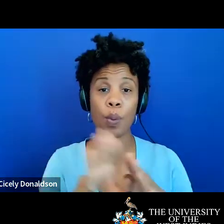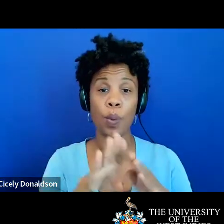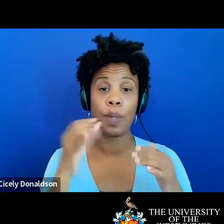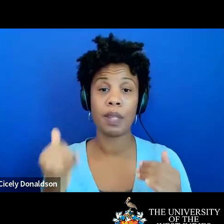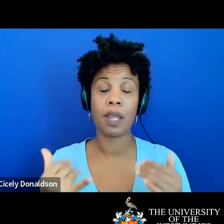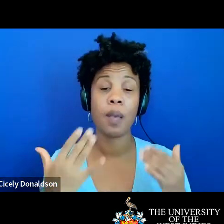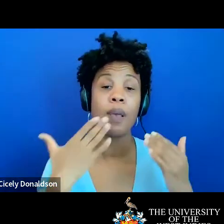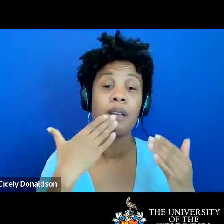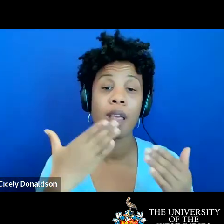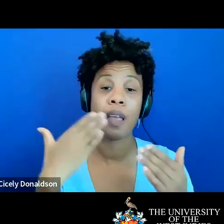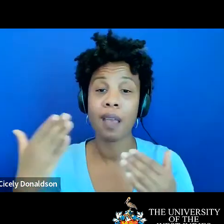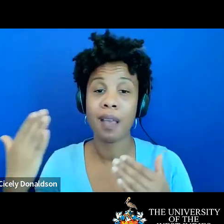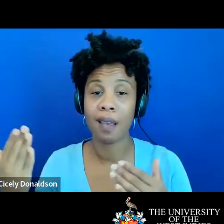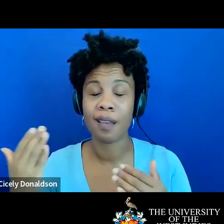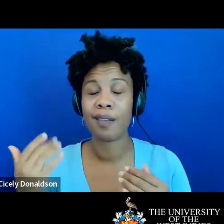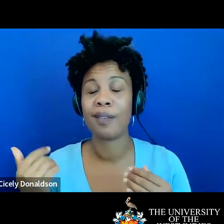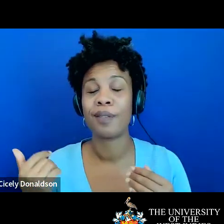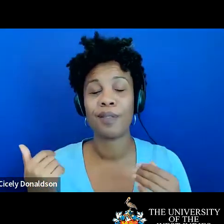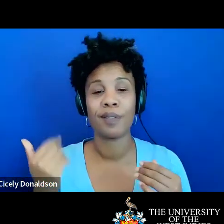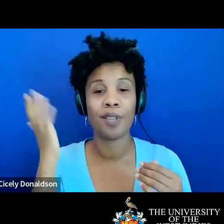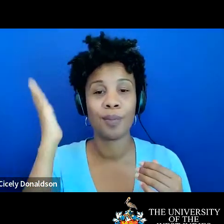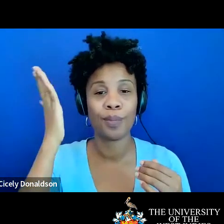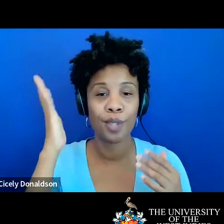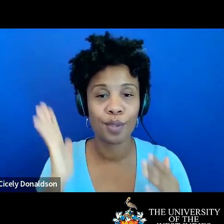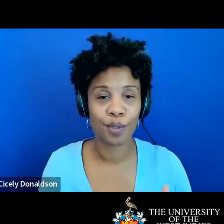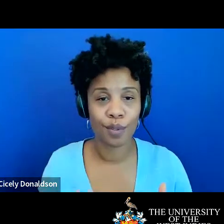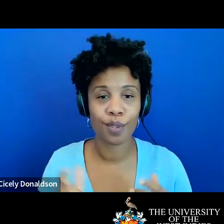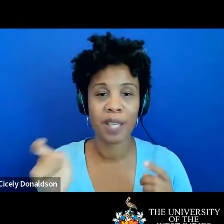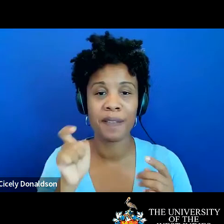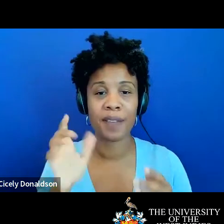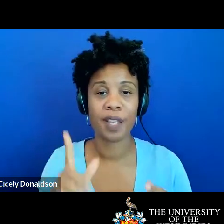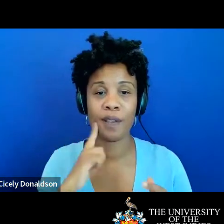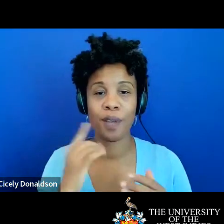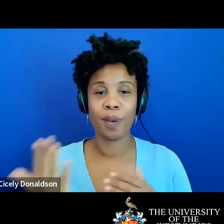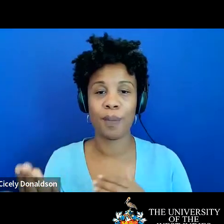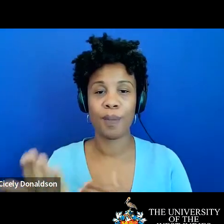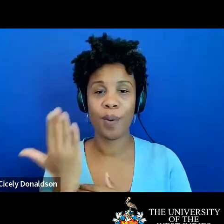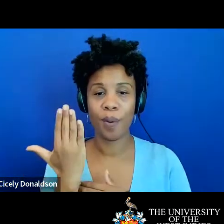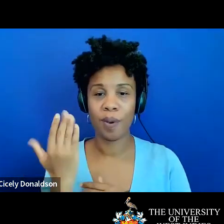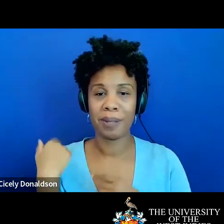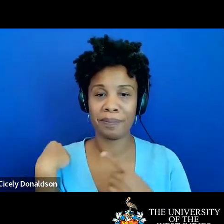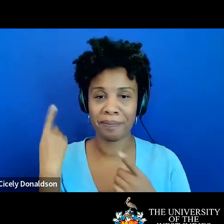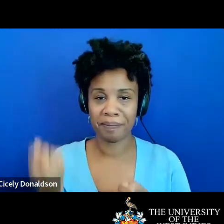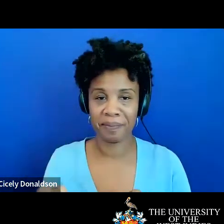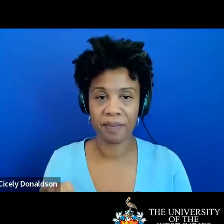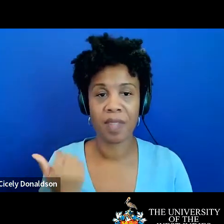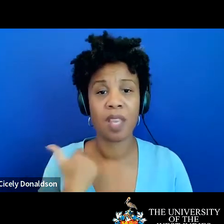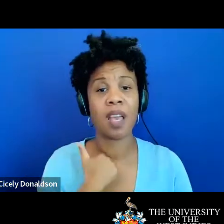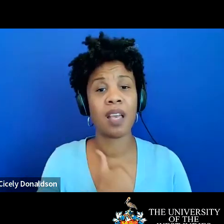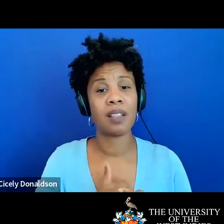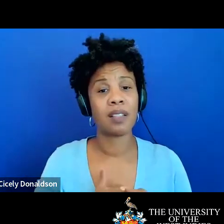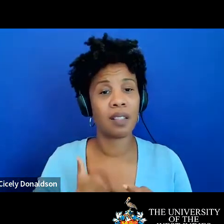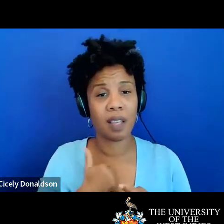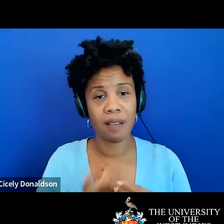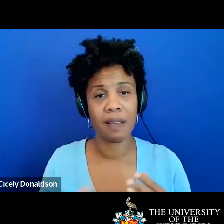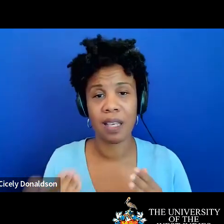our presenters and our facilitators for this session. And we again apologize for